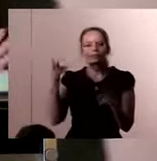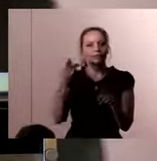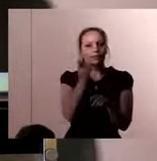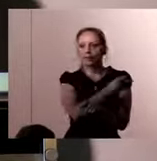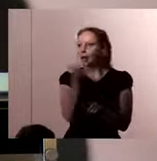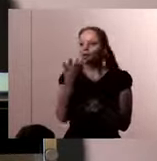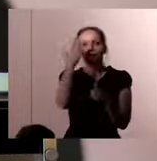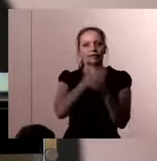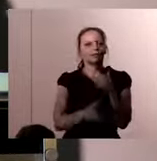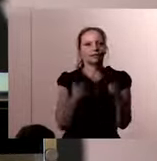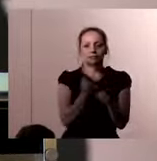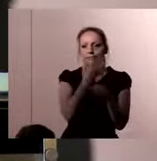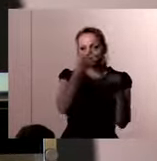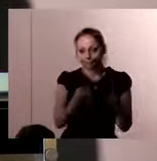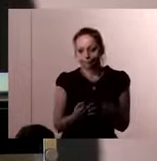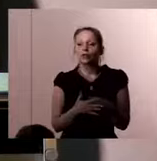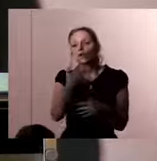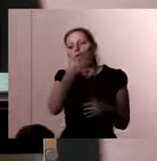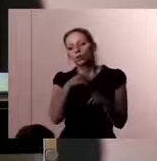So let's run through a few kinds of lies.